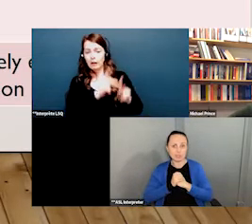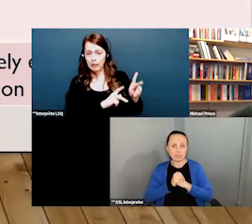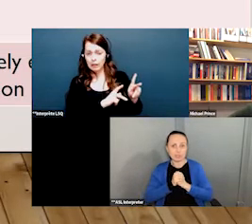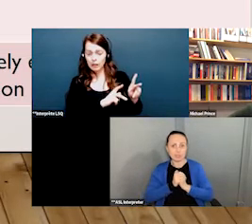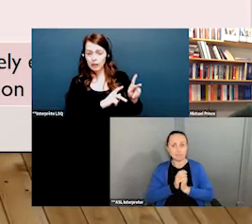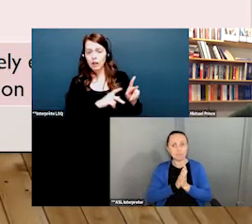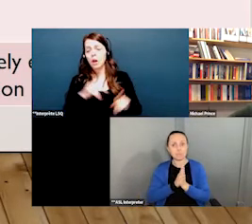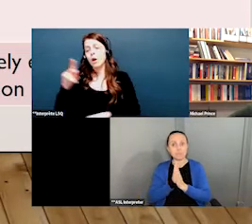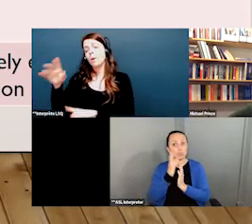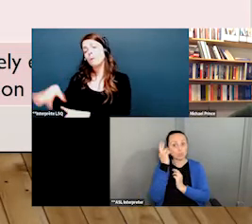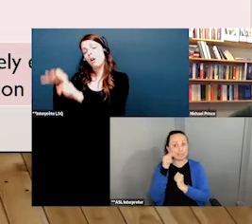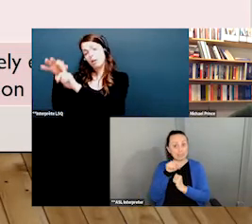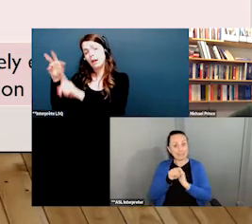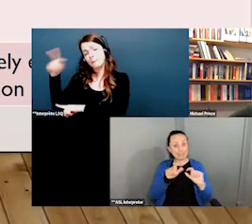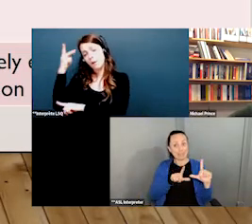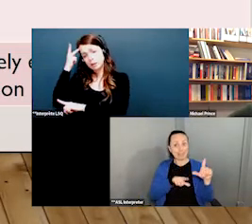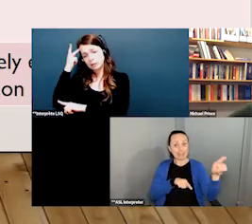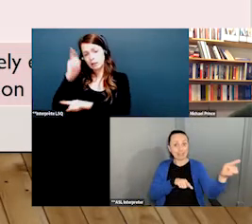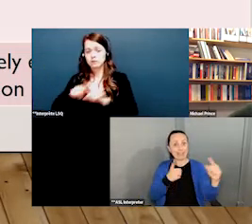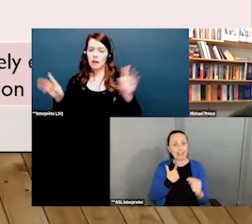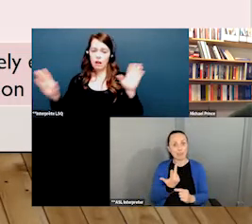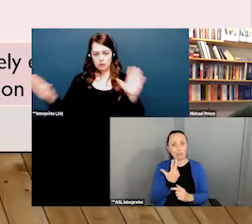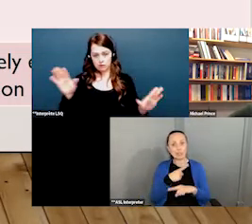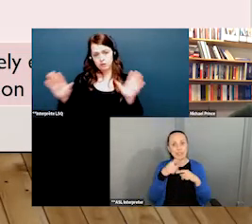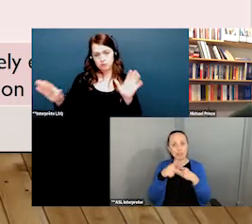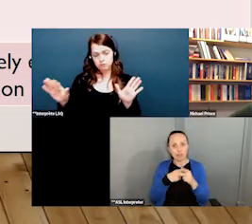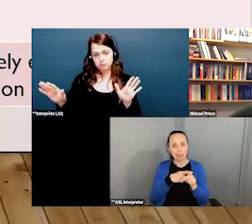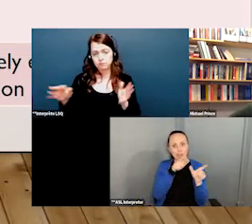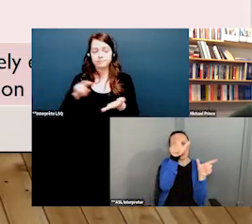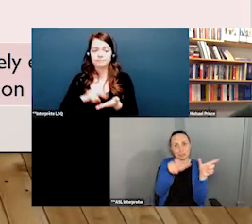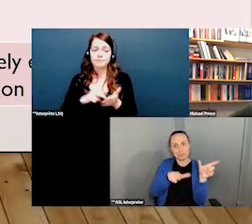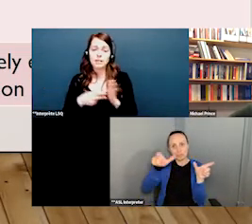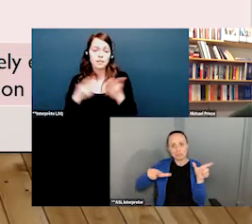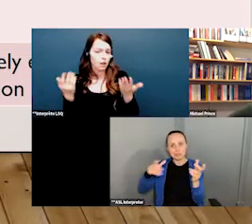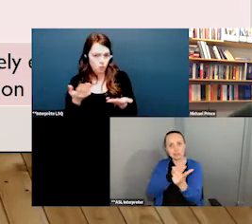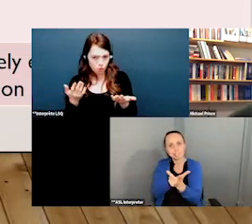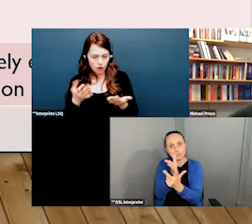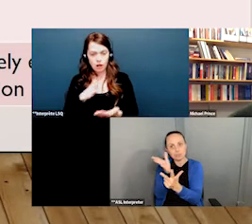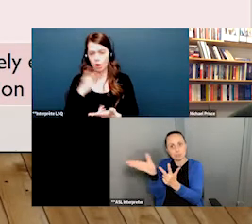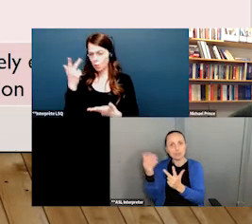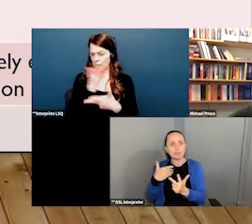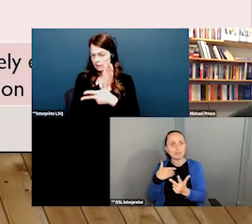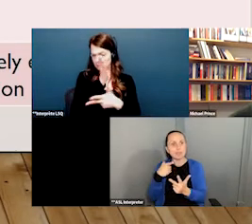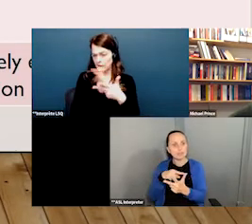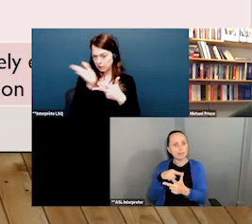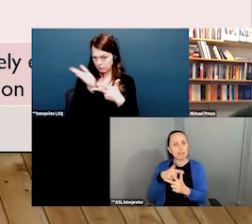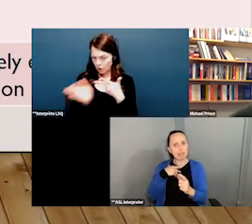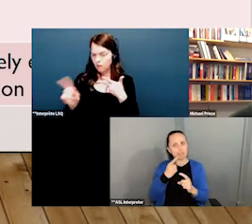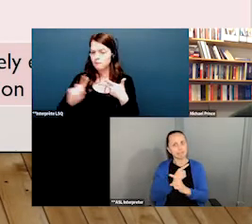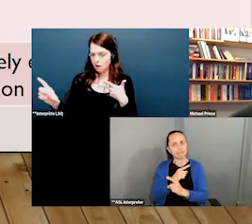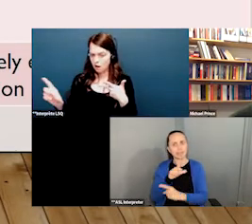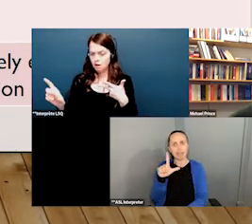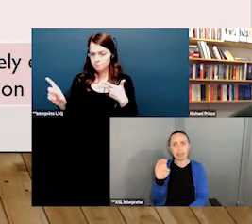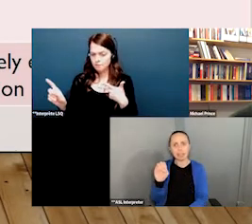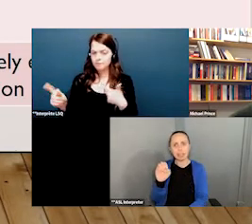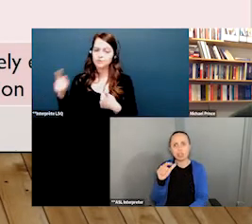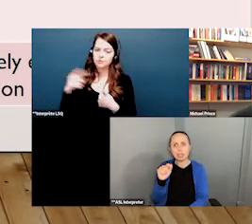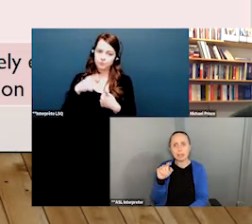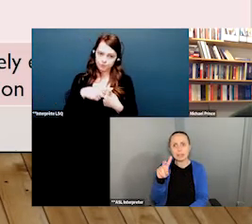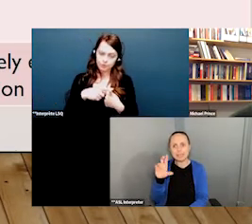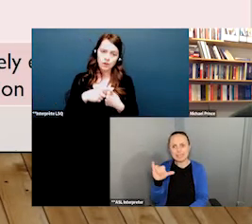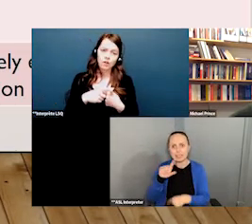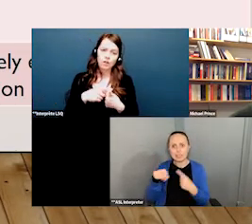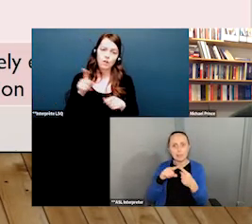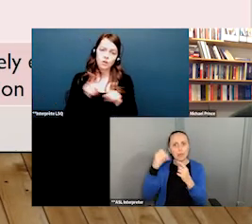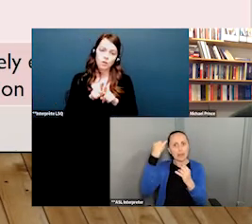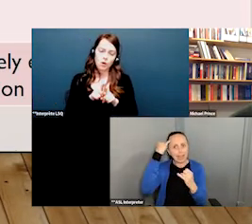is, in this slide, is three different kind of dimensions. There's tremendous legitimacy around the idea and